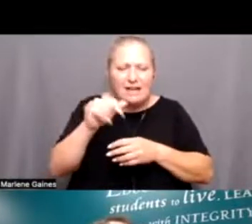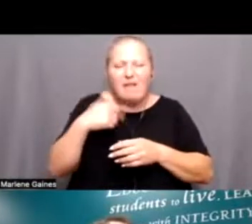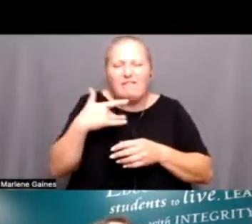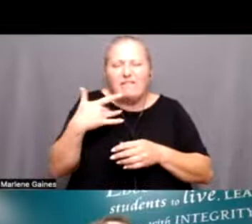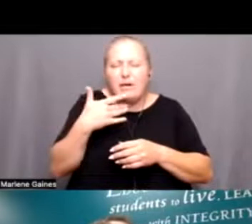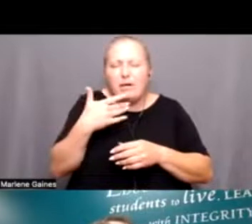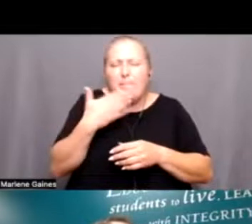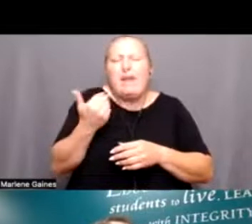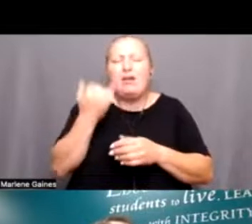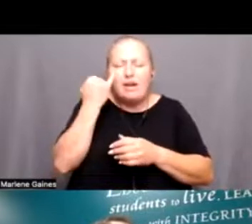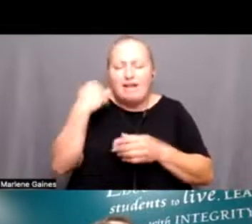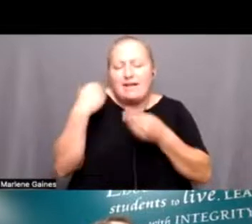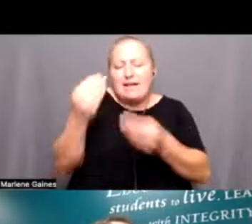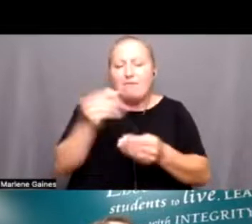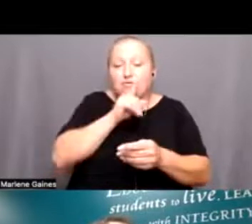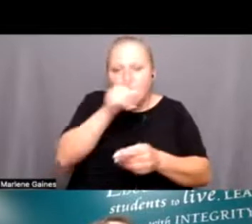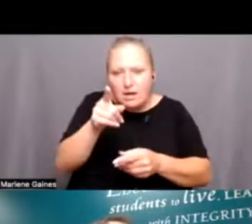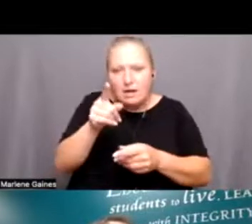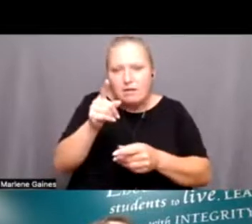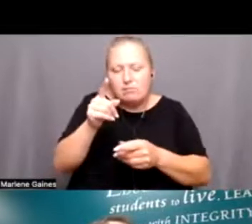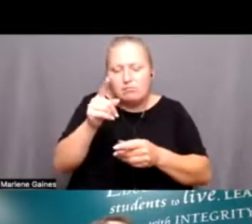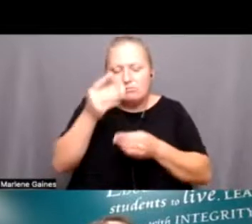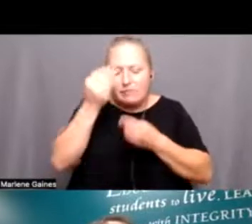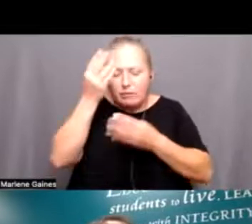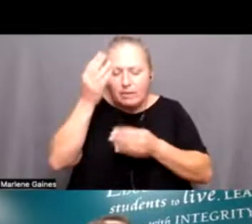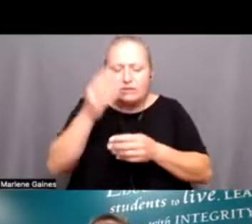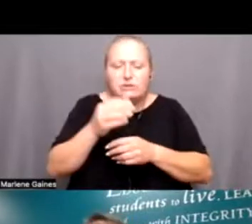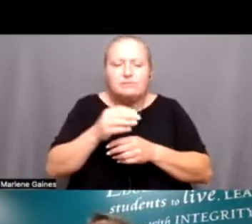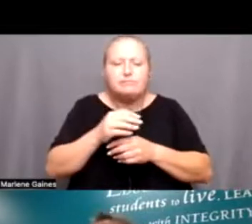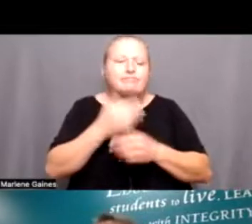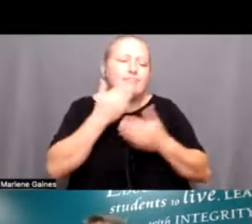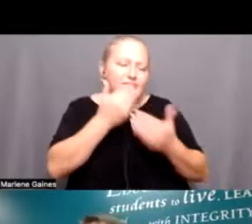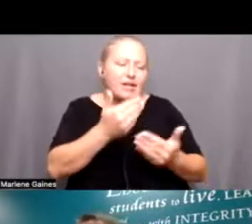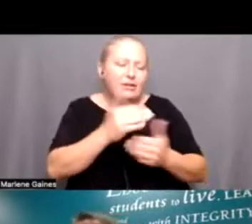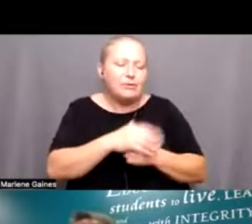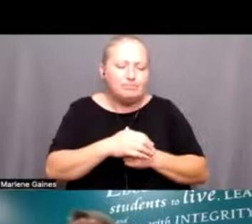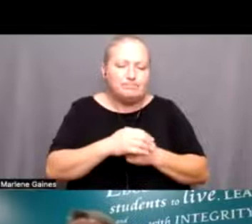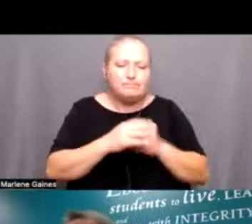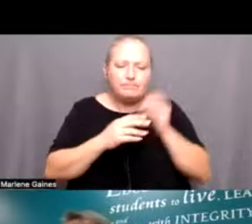if I could give you, the real data. Yep. Okay. Thank you.